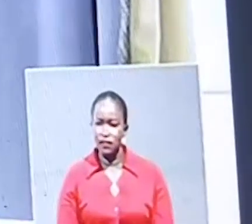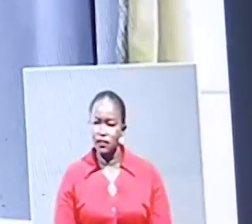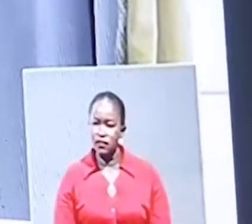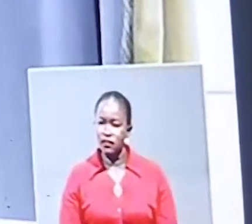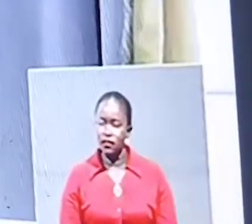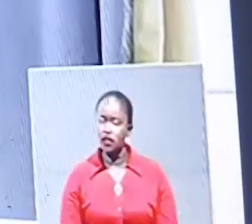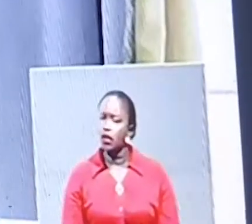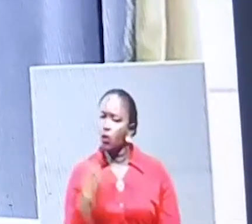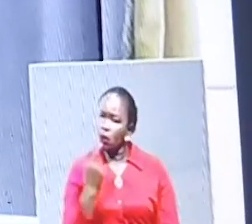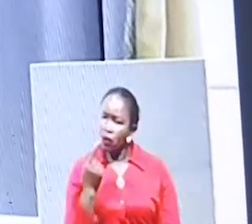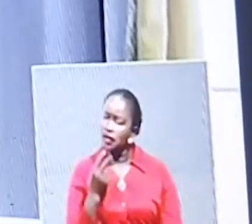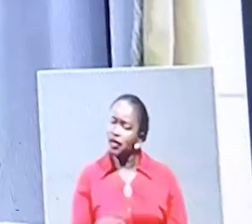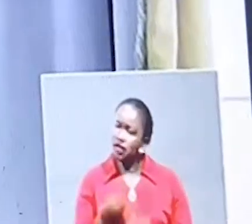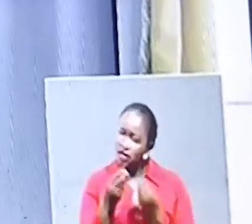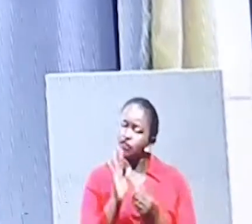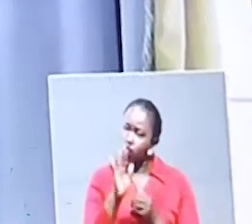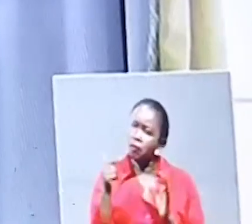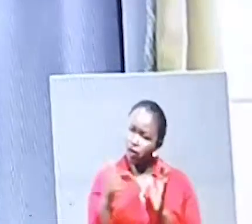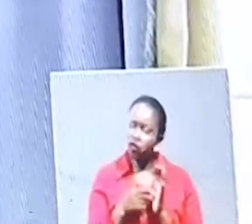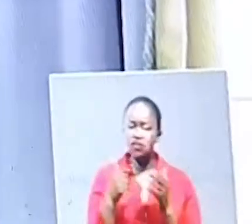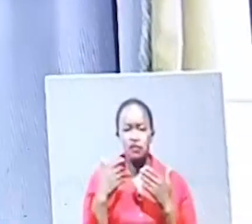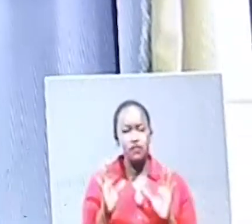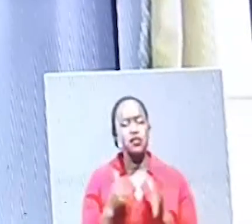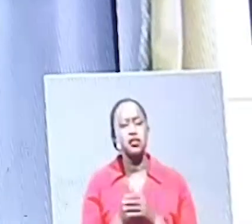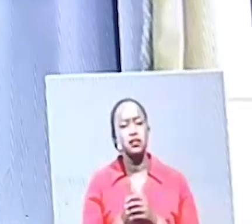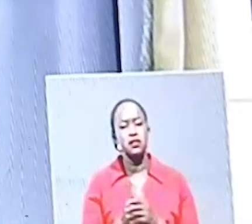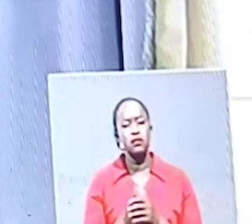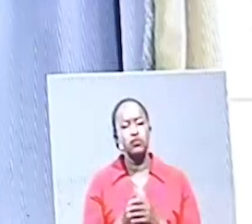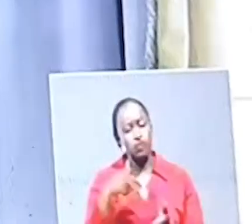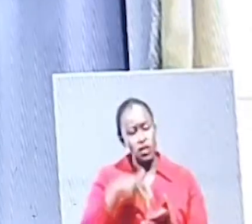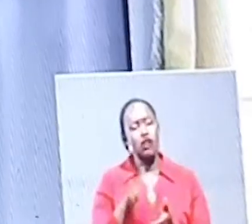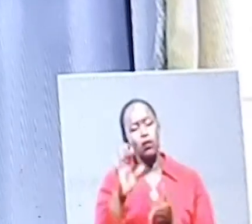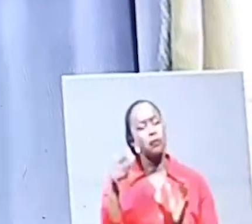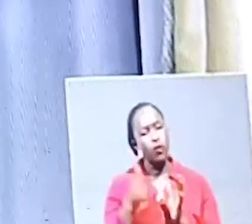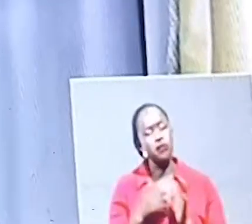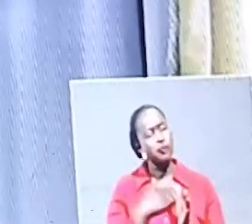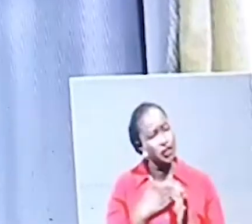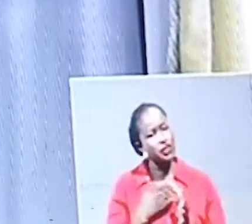No, just submit your point. You had already come up on your own point. Please go for that.